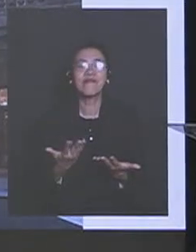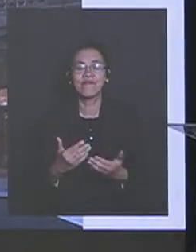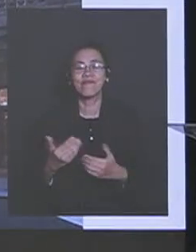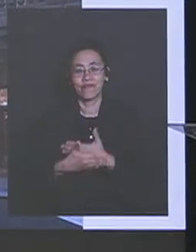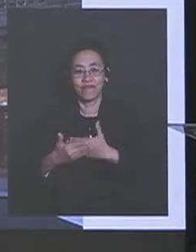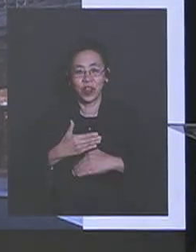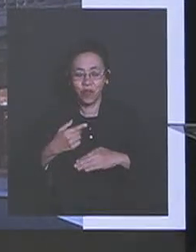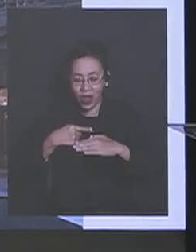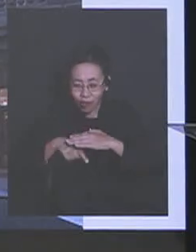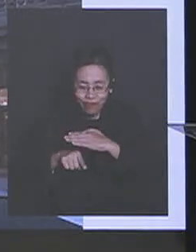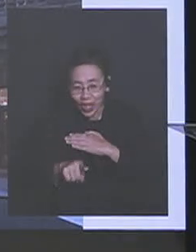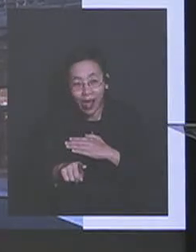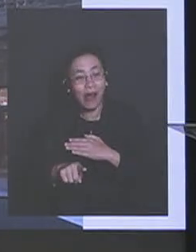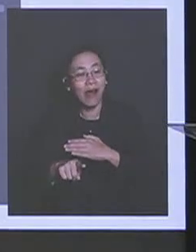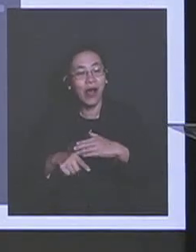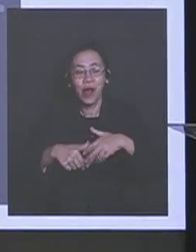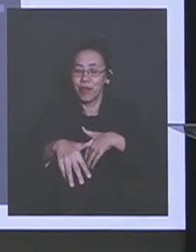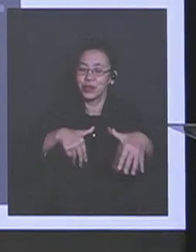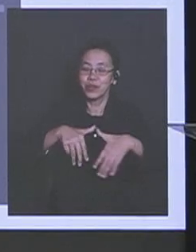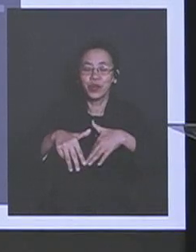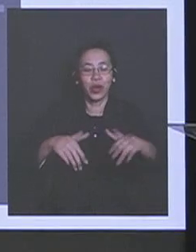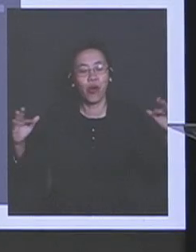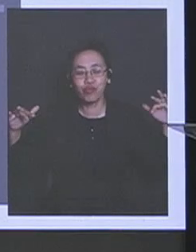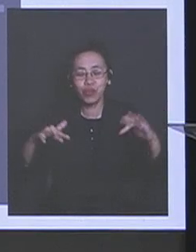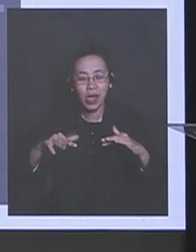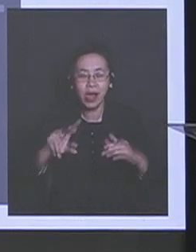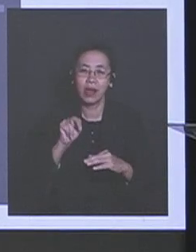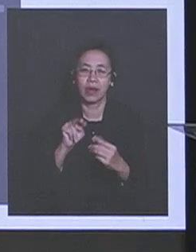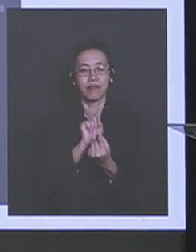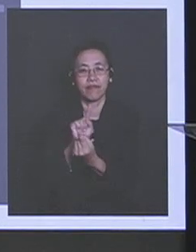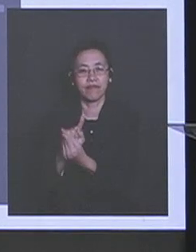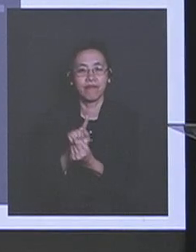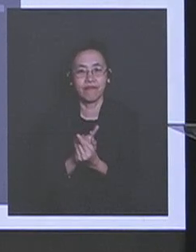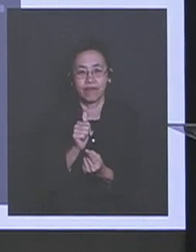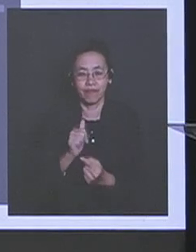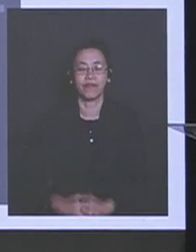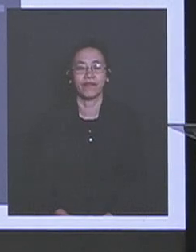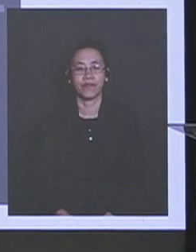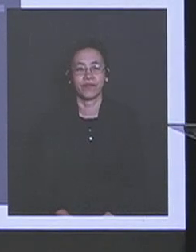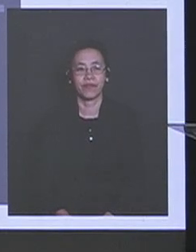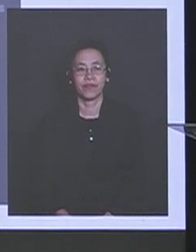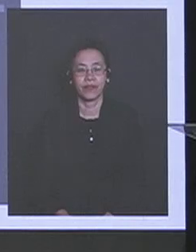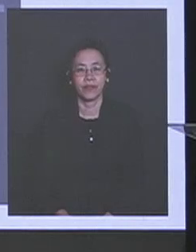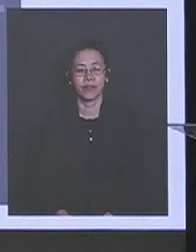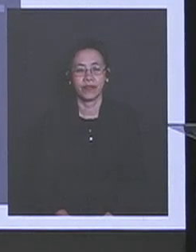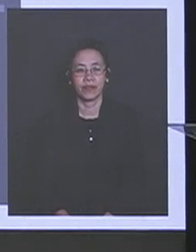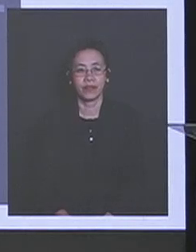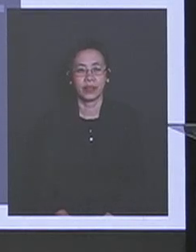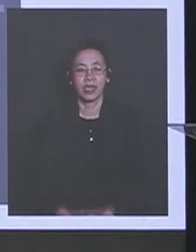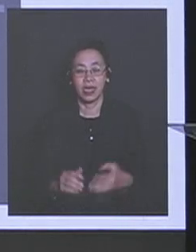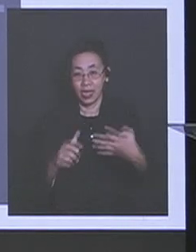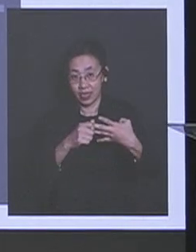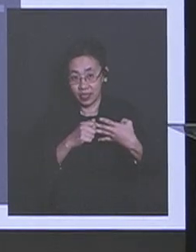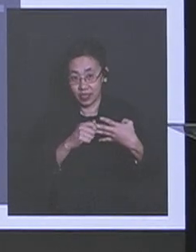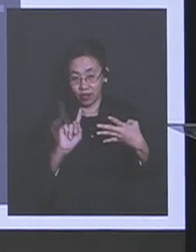exist before. Second principle is equity. You